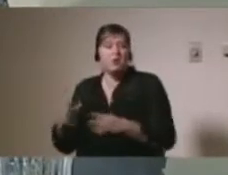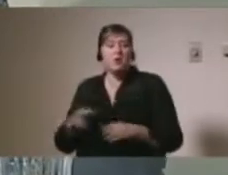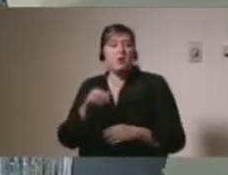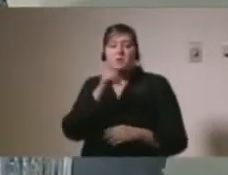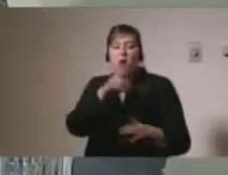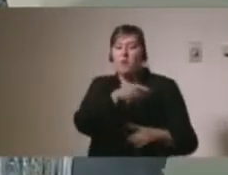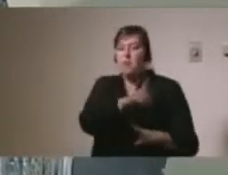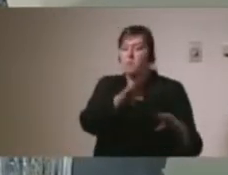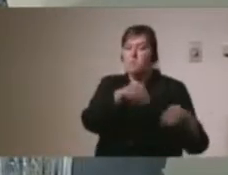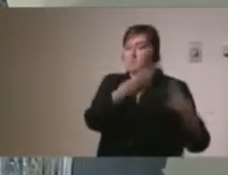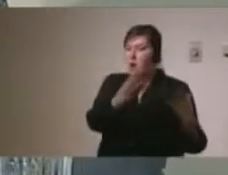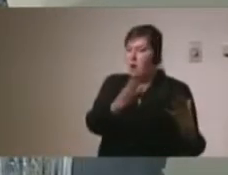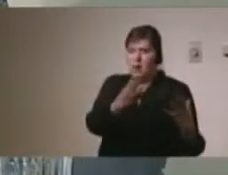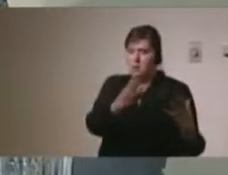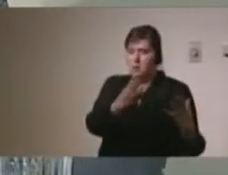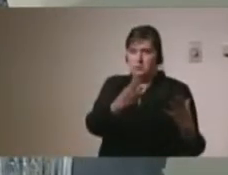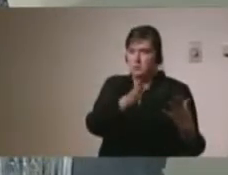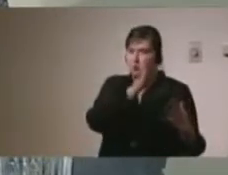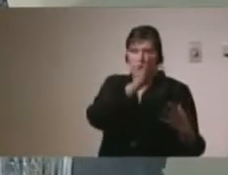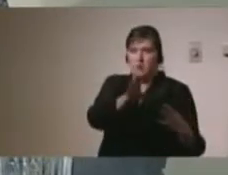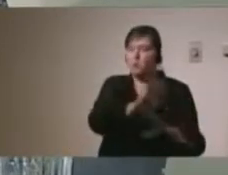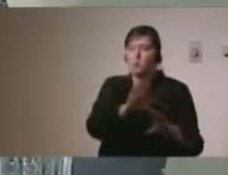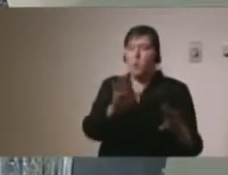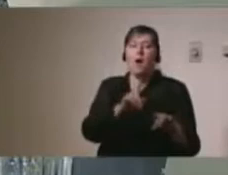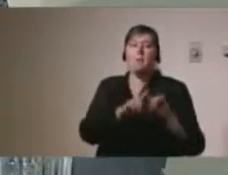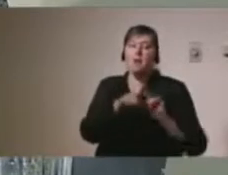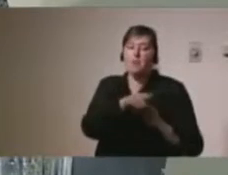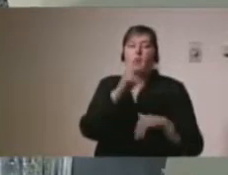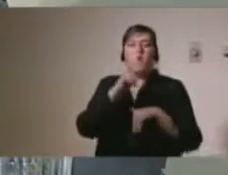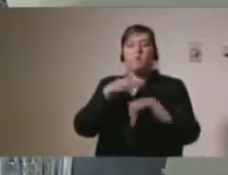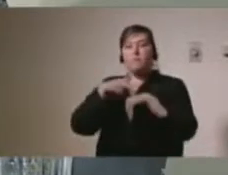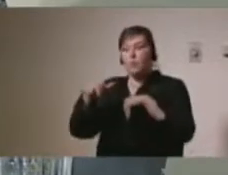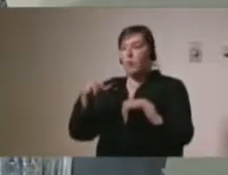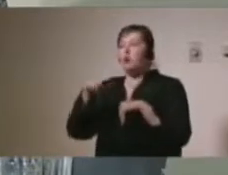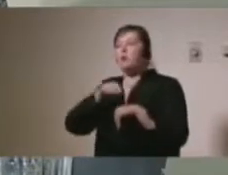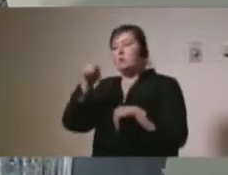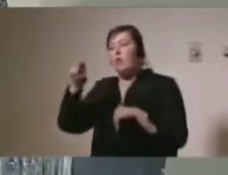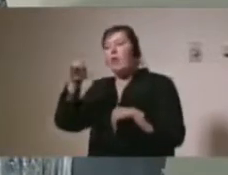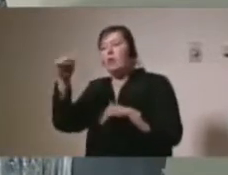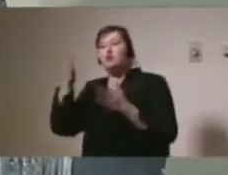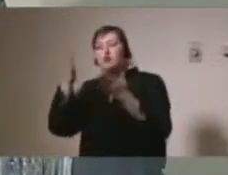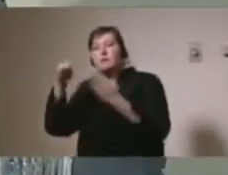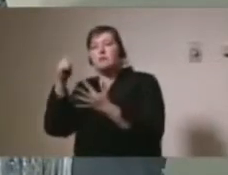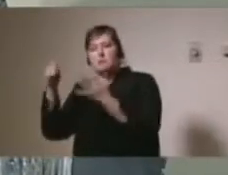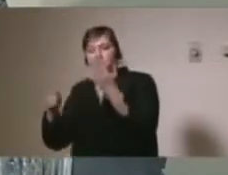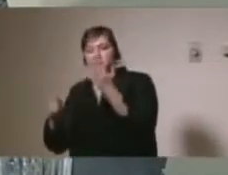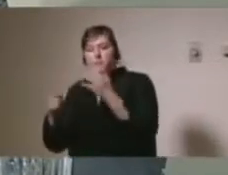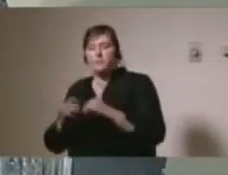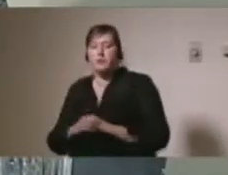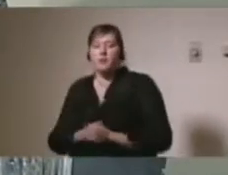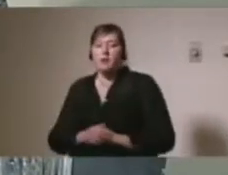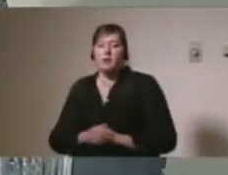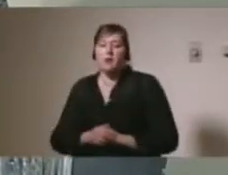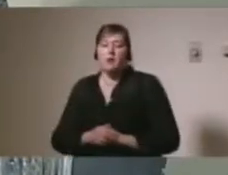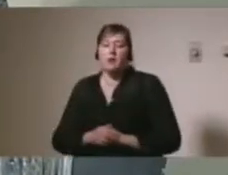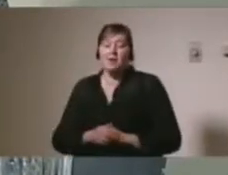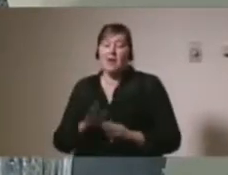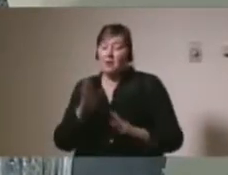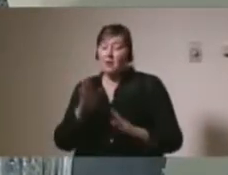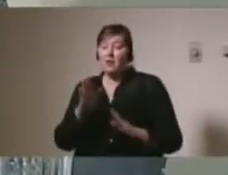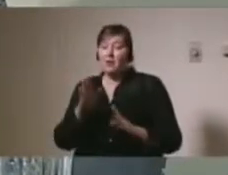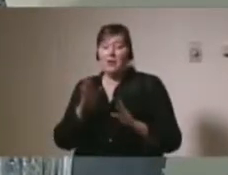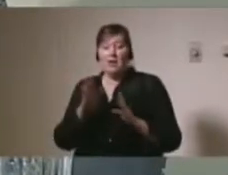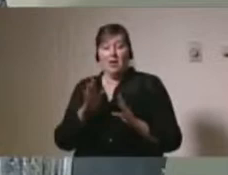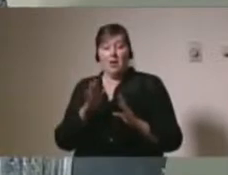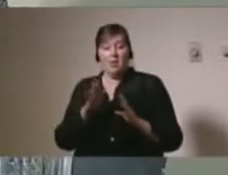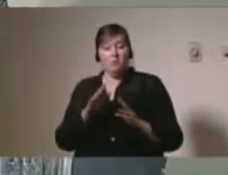housing authorities. It's an initiative that the citizen-centered bank decided to take on to